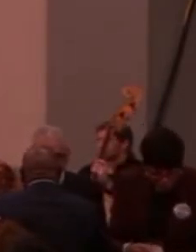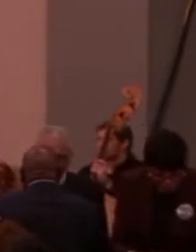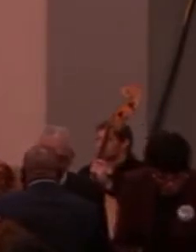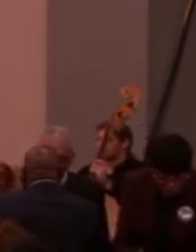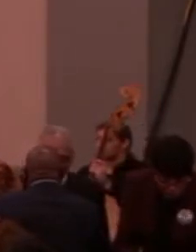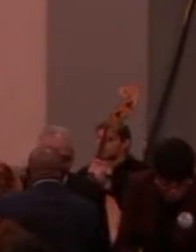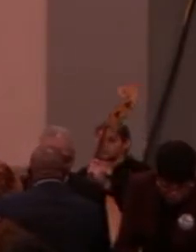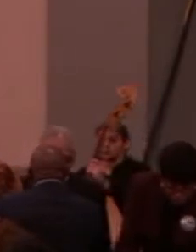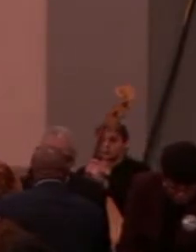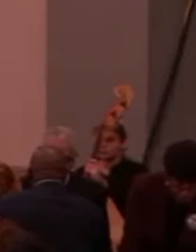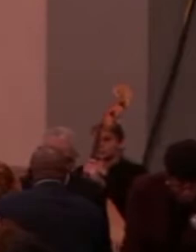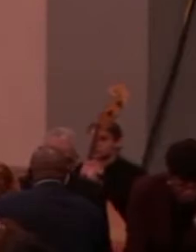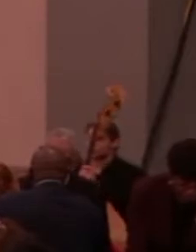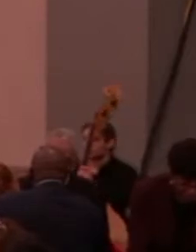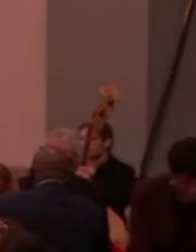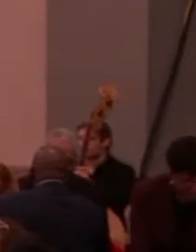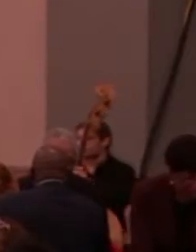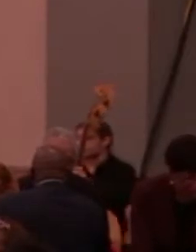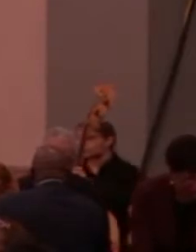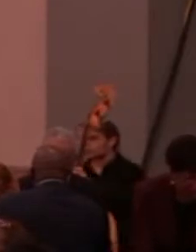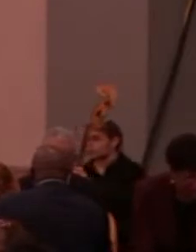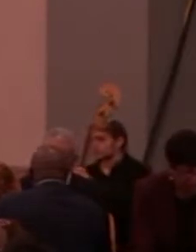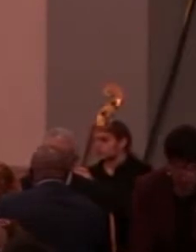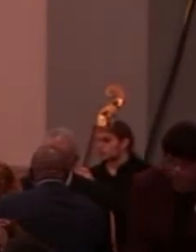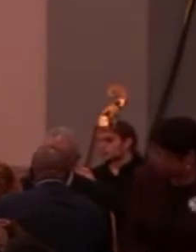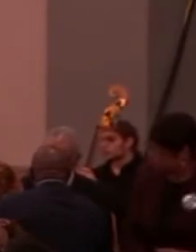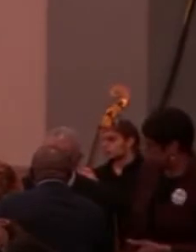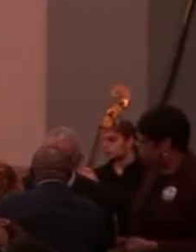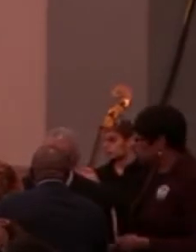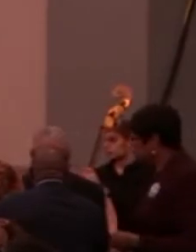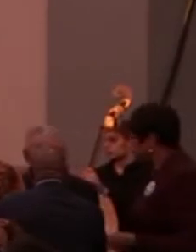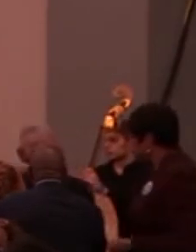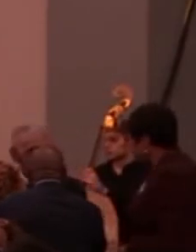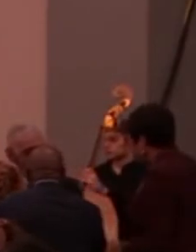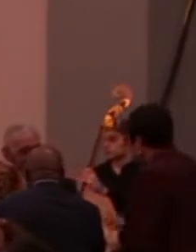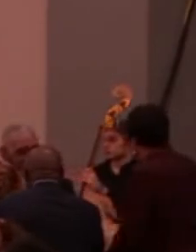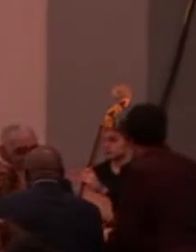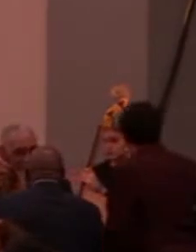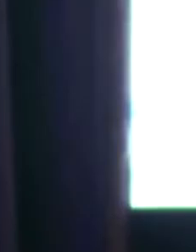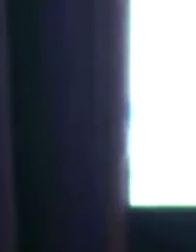How about a hand for the Chicago College of Performing Arts Jazz Quartet?